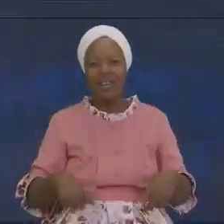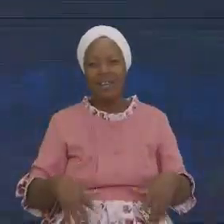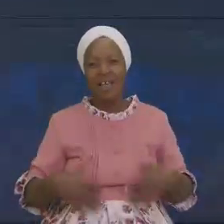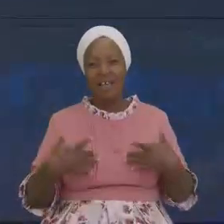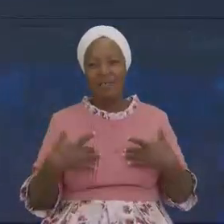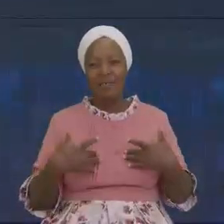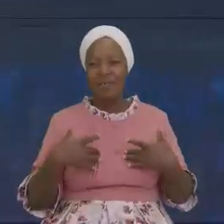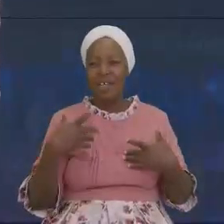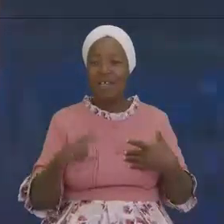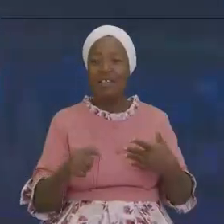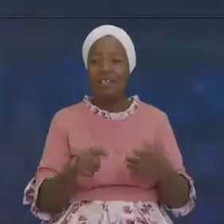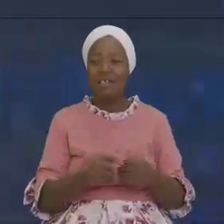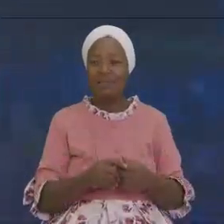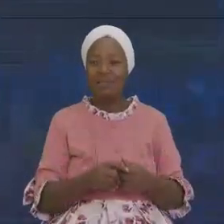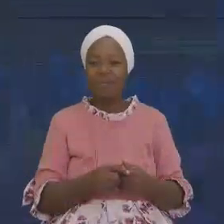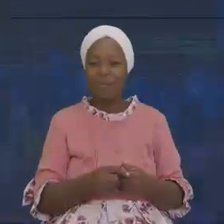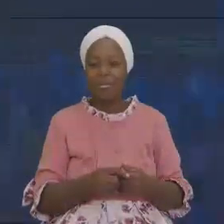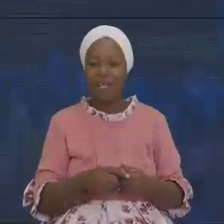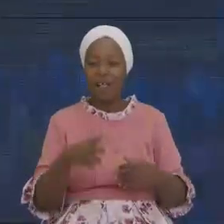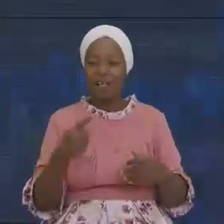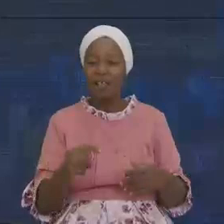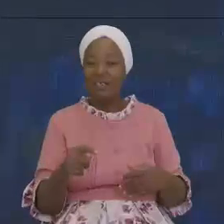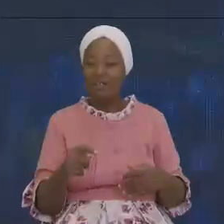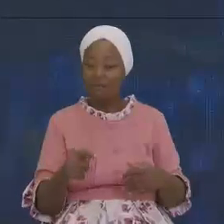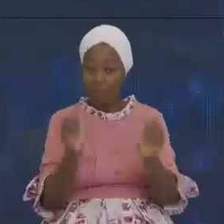Now, there is another personality.